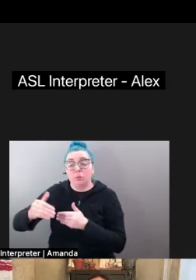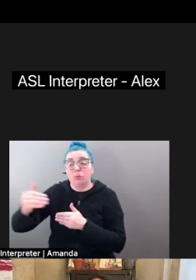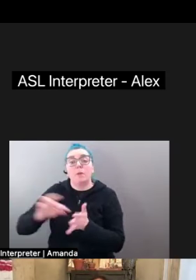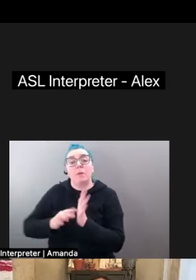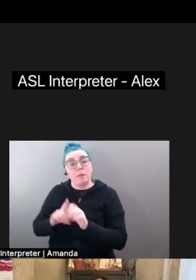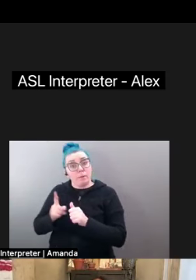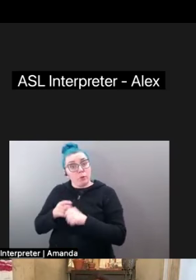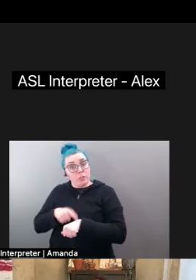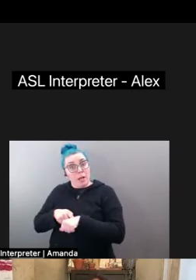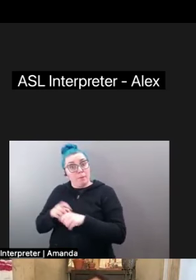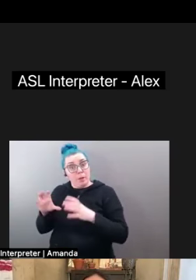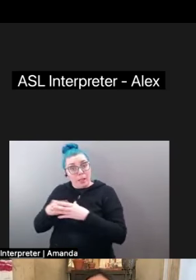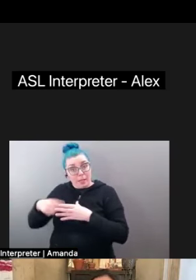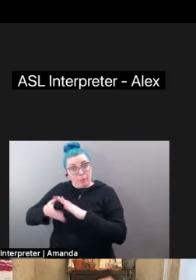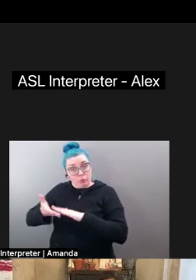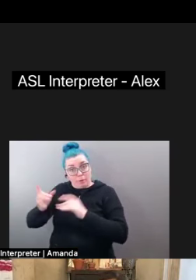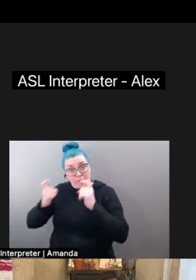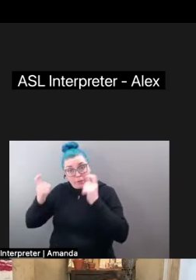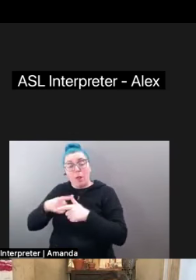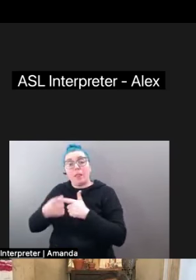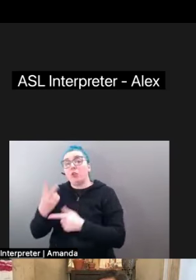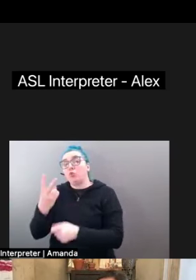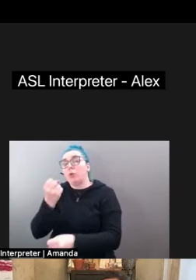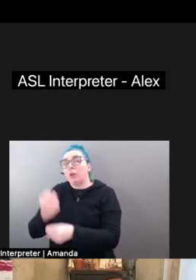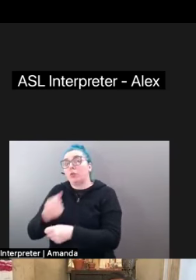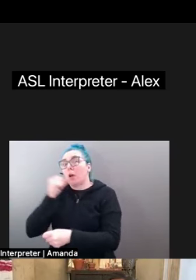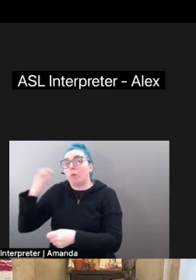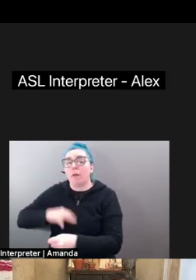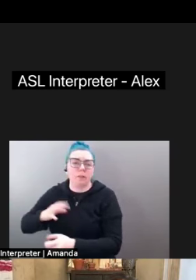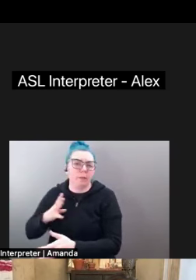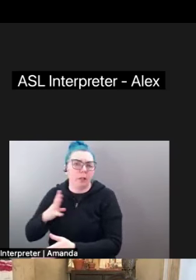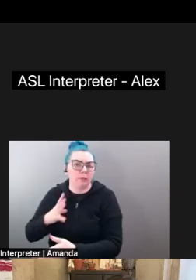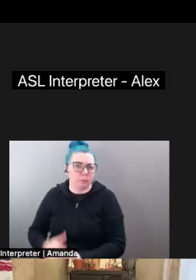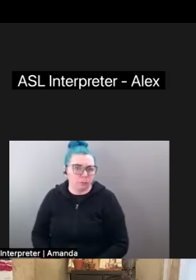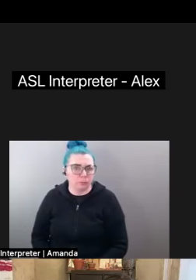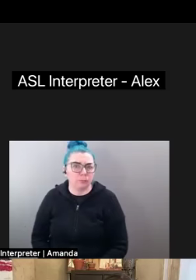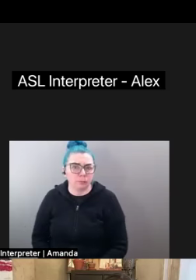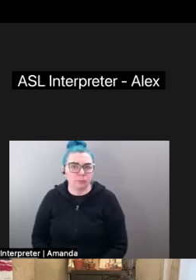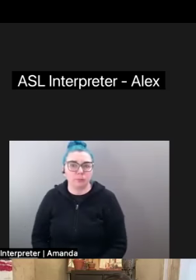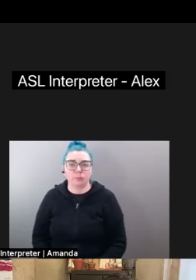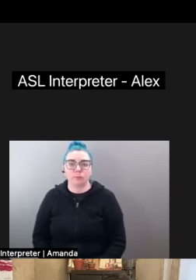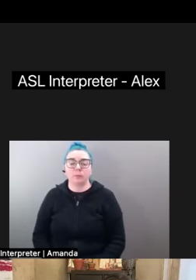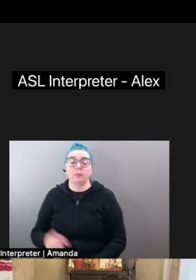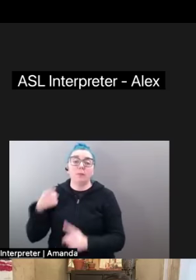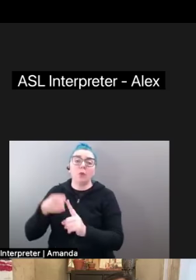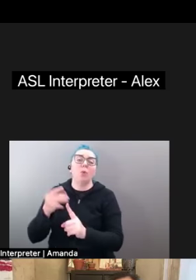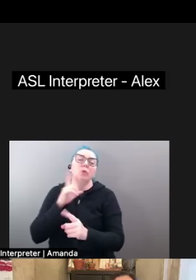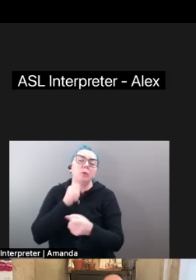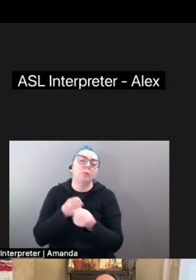And you also have to work for the benefit of the Kingston arts sector, its communities, audiences, and art forms.